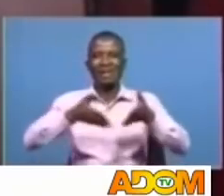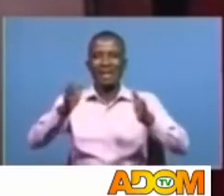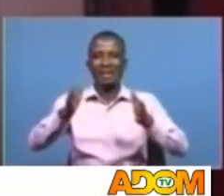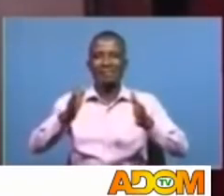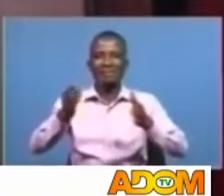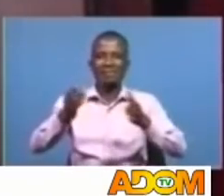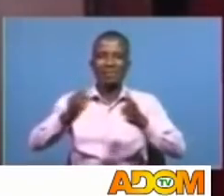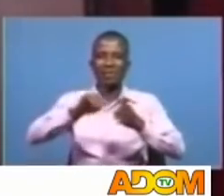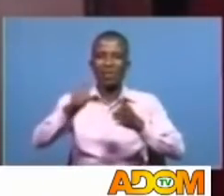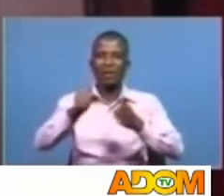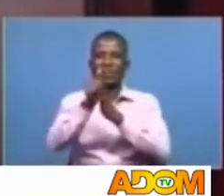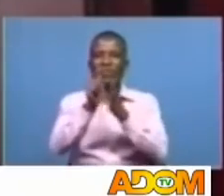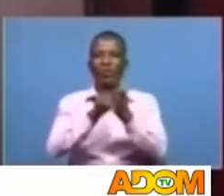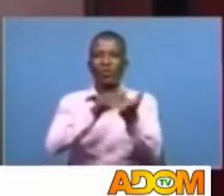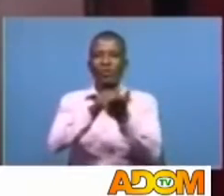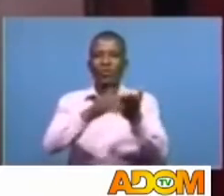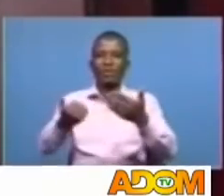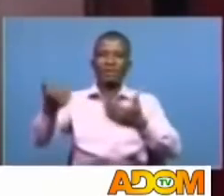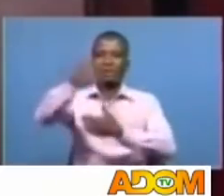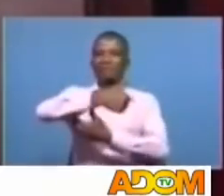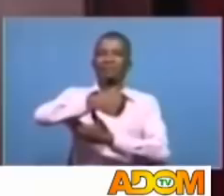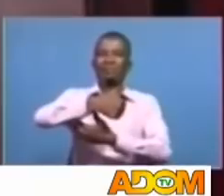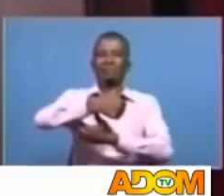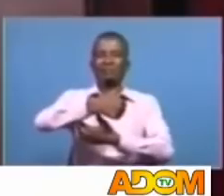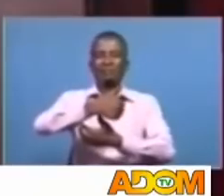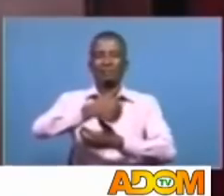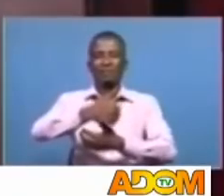trump a substantive act of parliament.